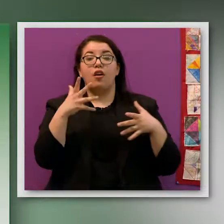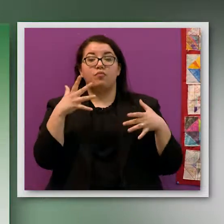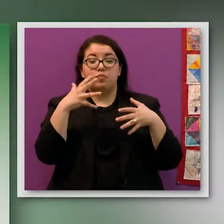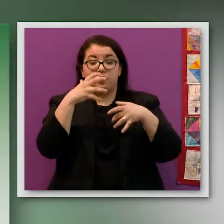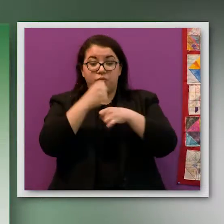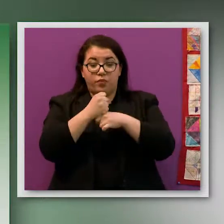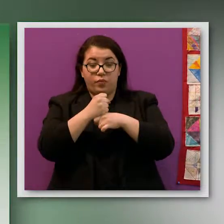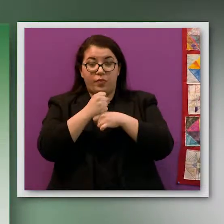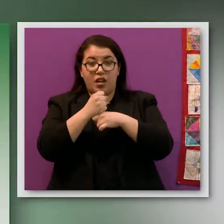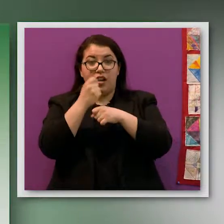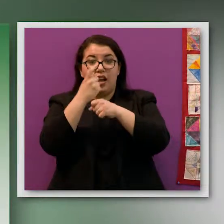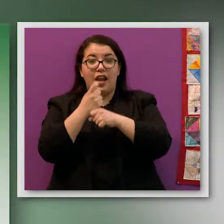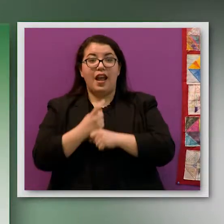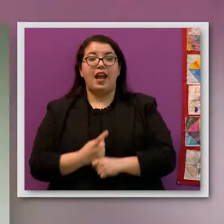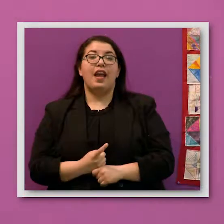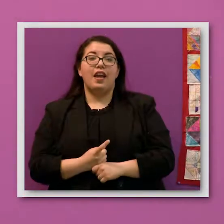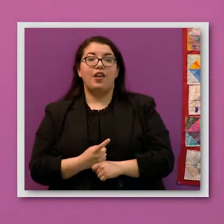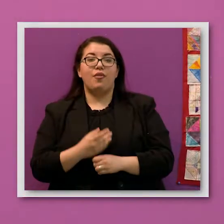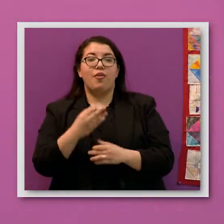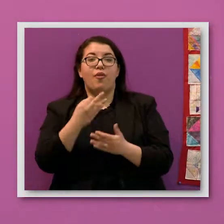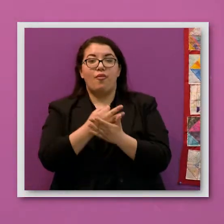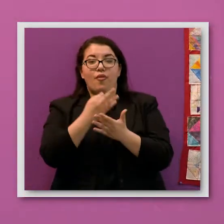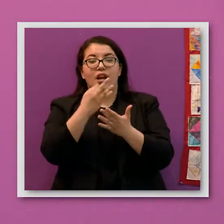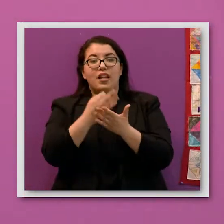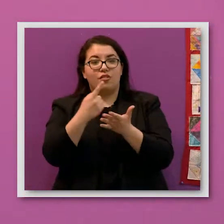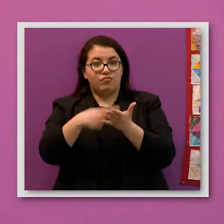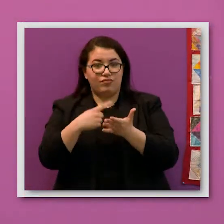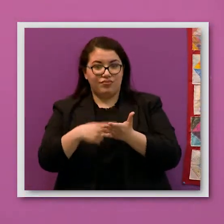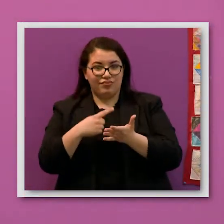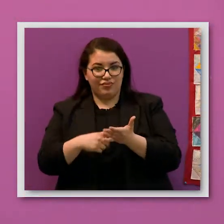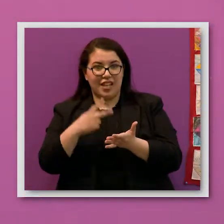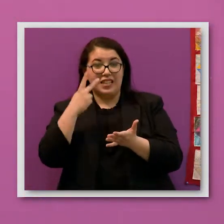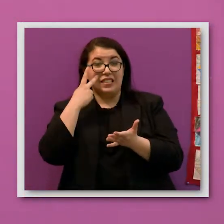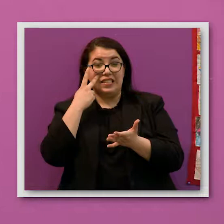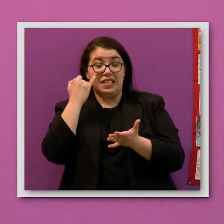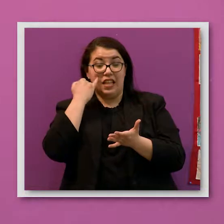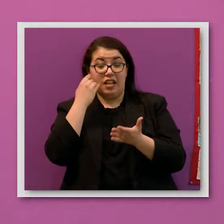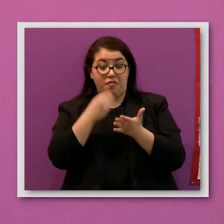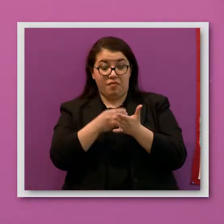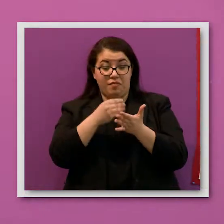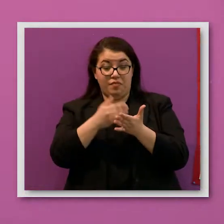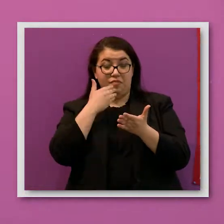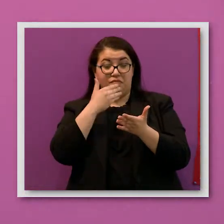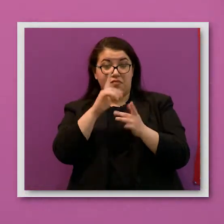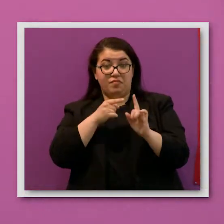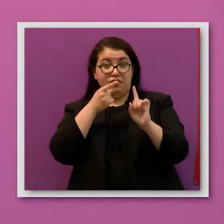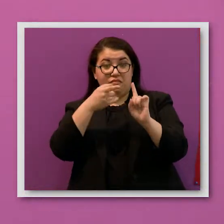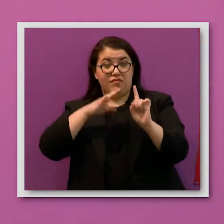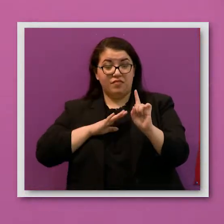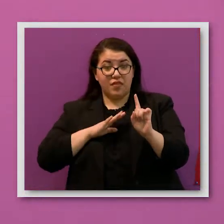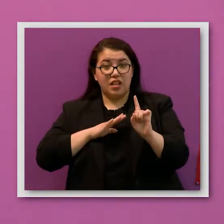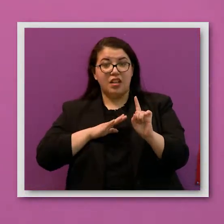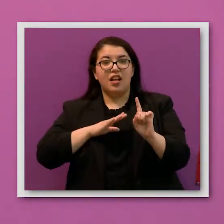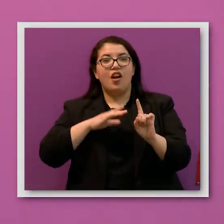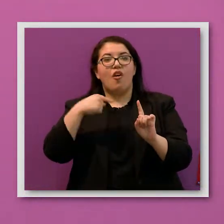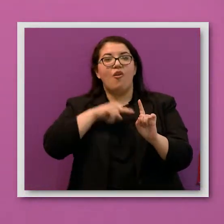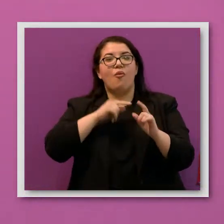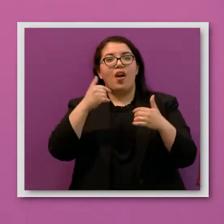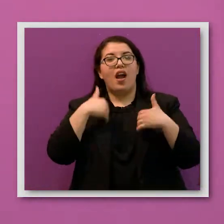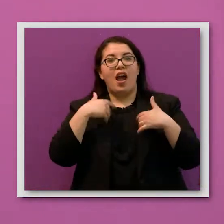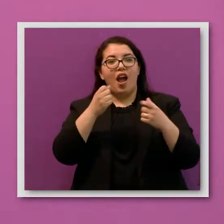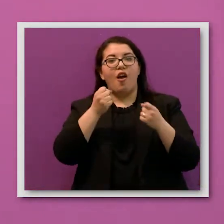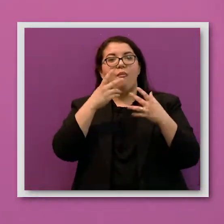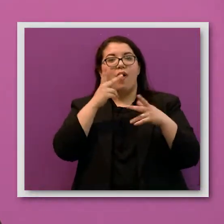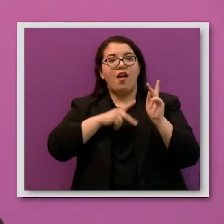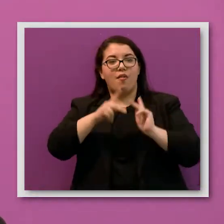tell us how well we spent those dollars. And we're really proud to say that we've had 22 consecutive clean audit opinions, and it's